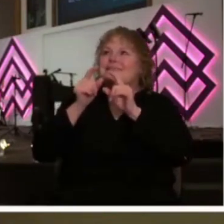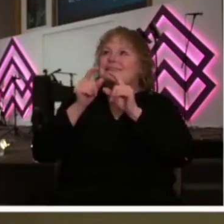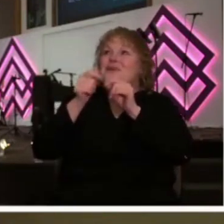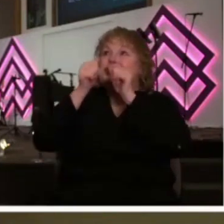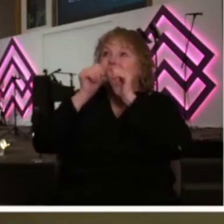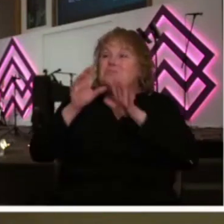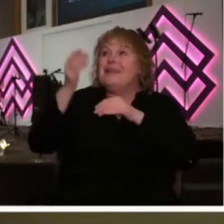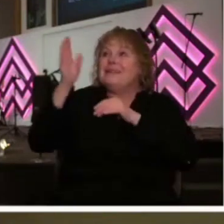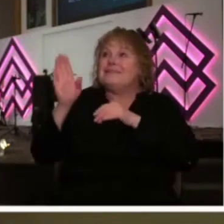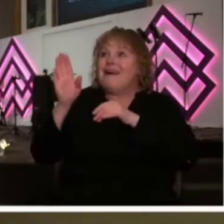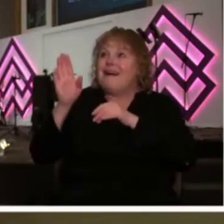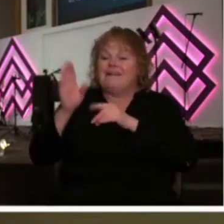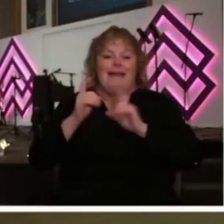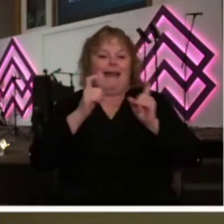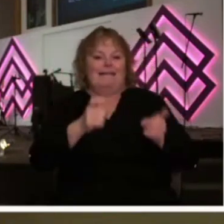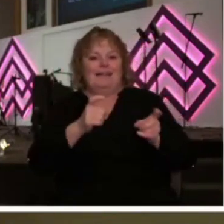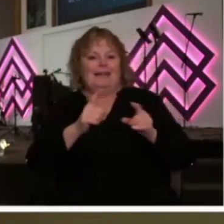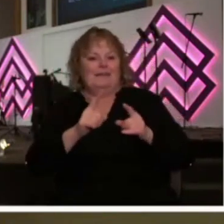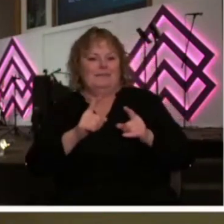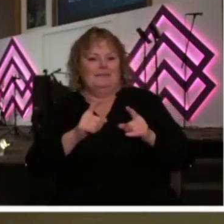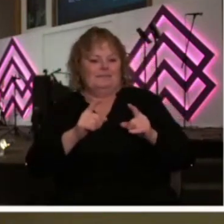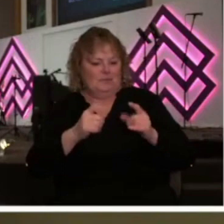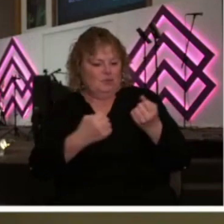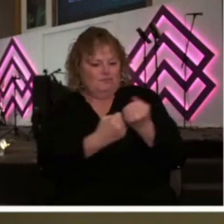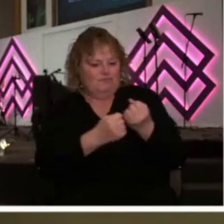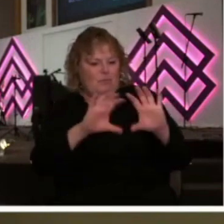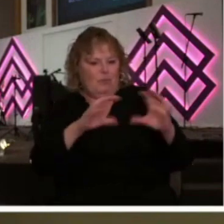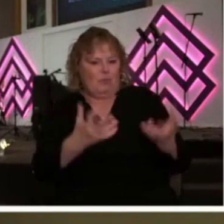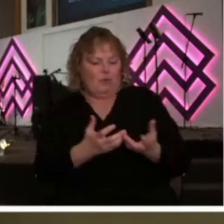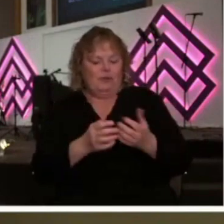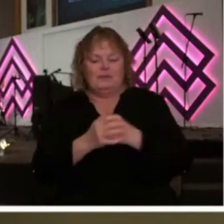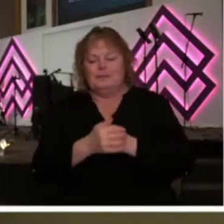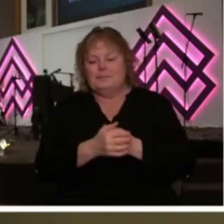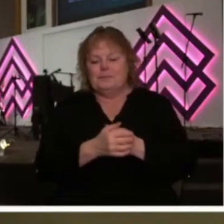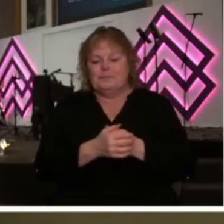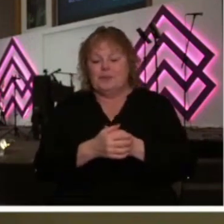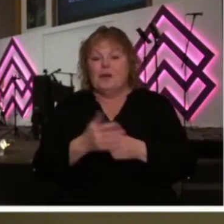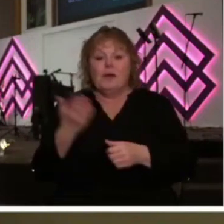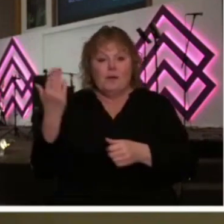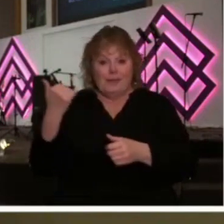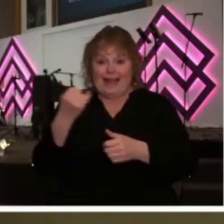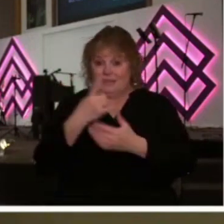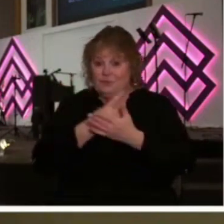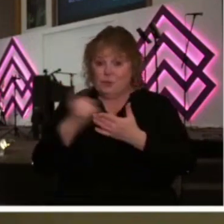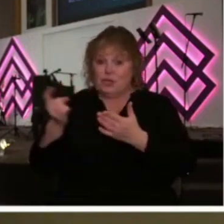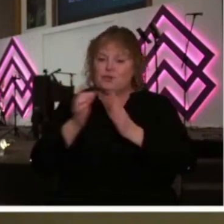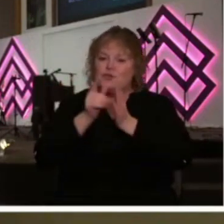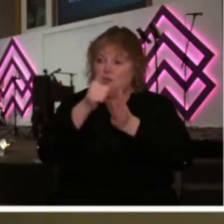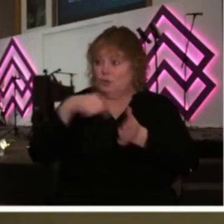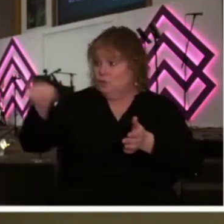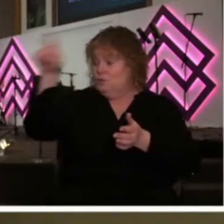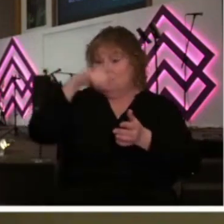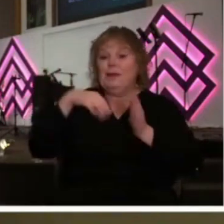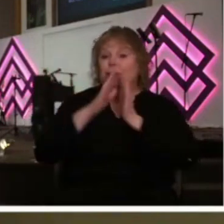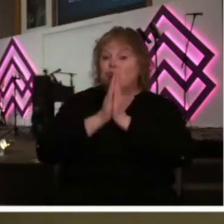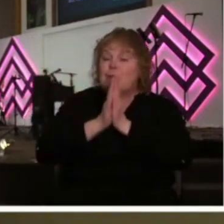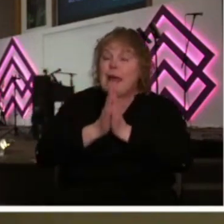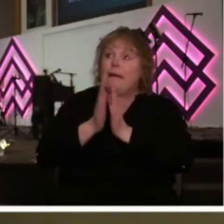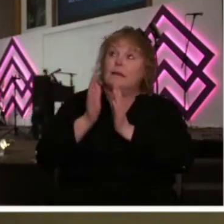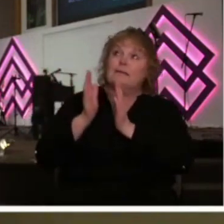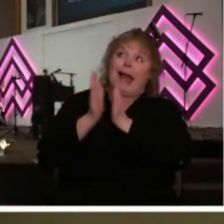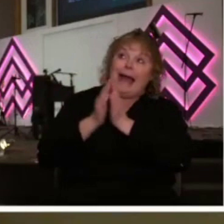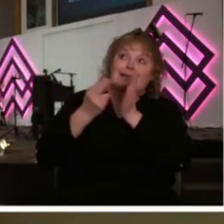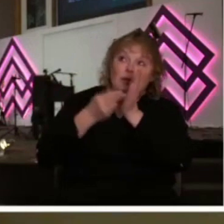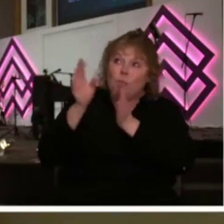last several weeks, you have been praying and you have been asking the Holy Spirit and giving